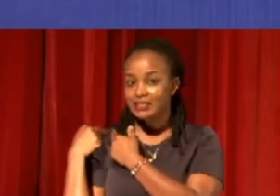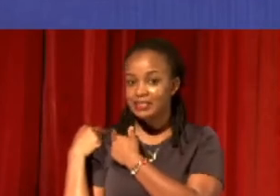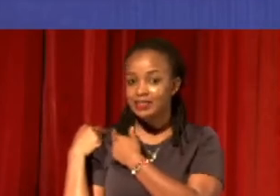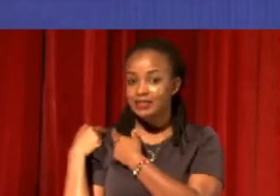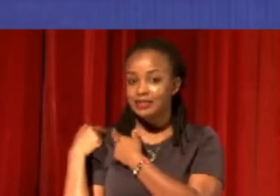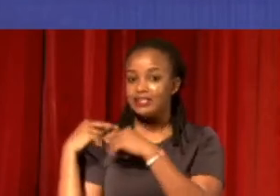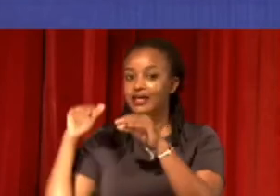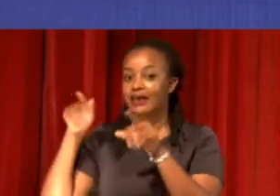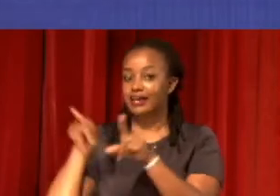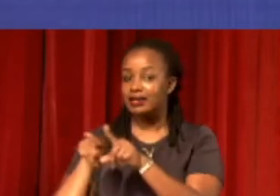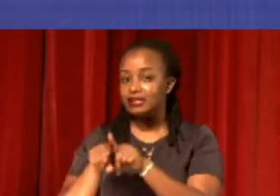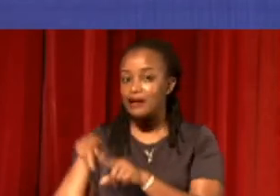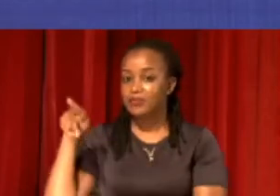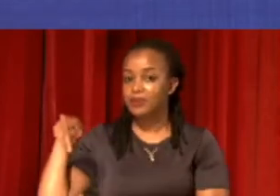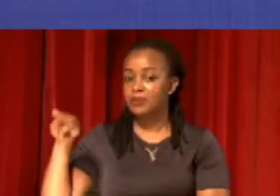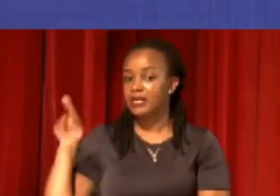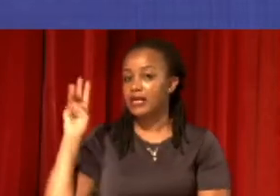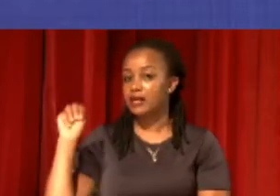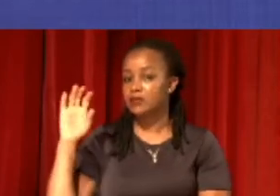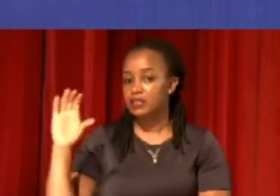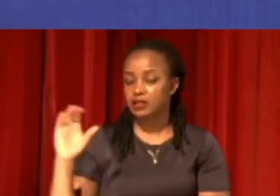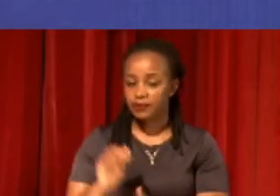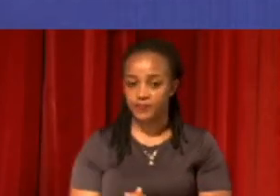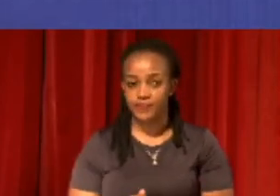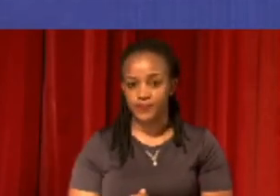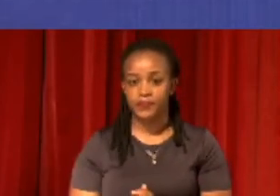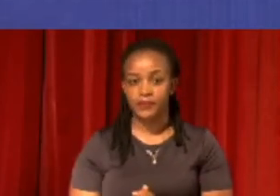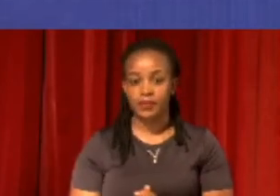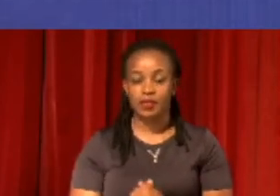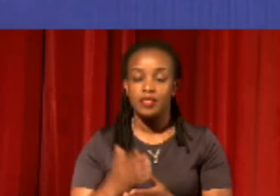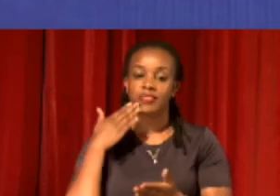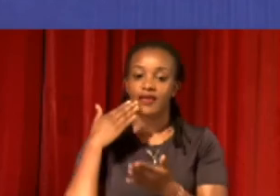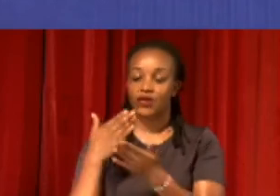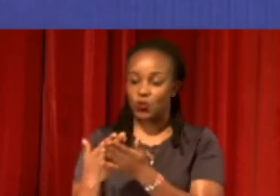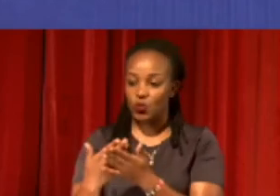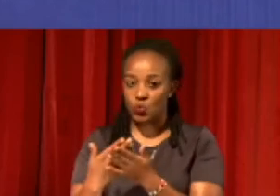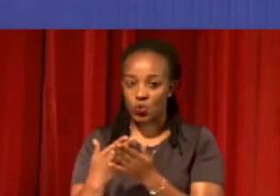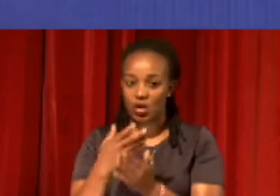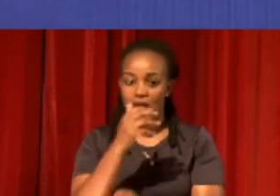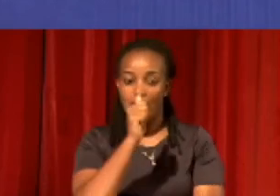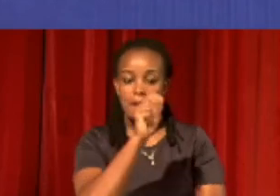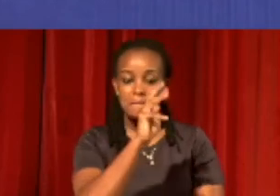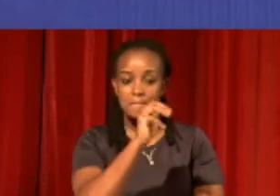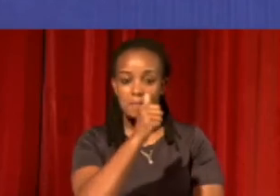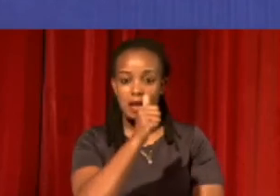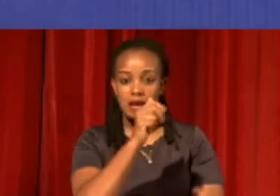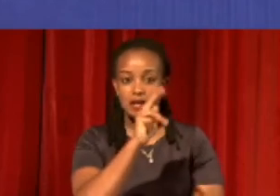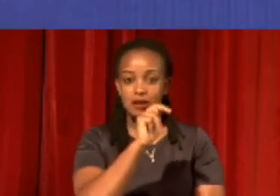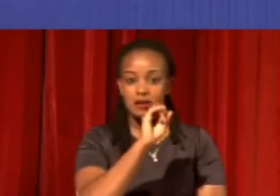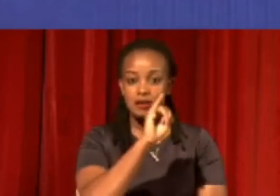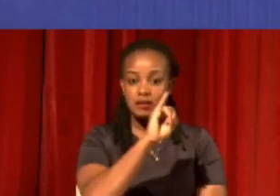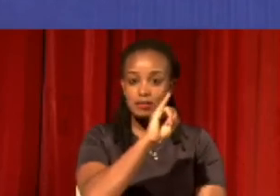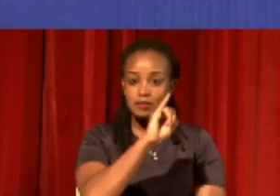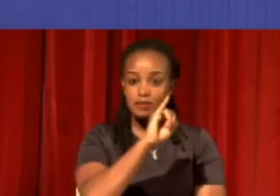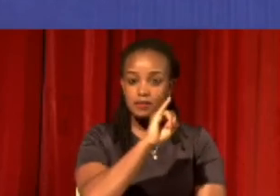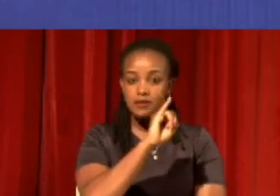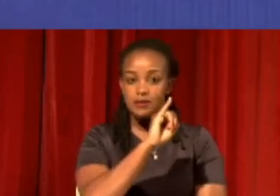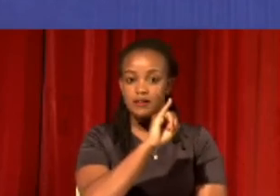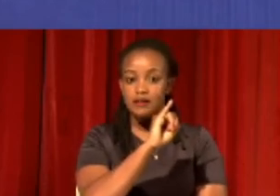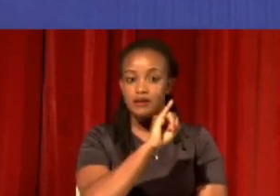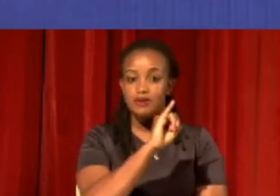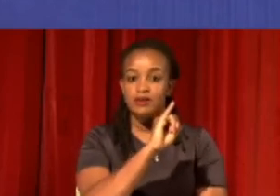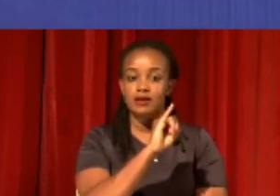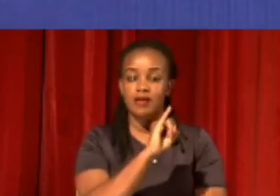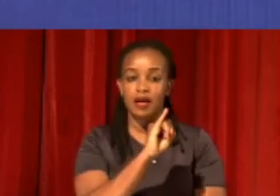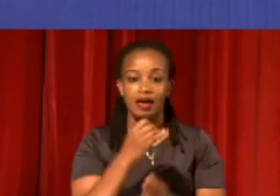the Permanent Presidential Music Commission. Thank you, Amani. So I have a background in music. Okay. My background